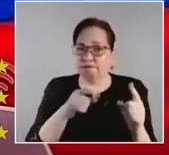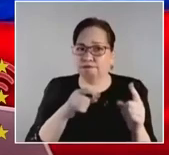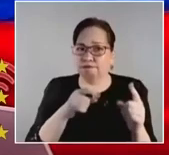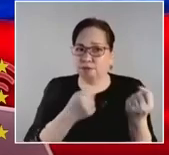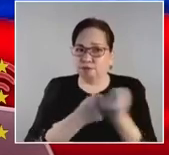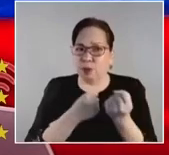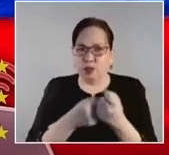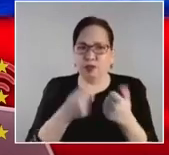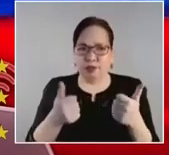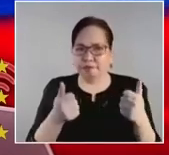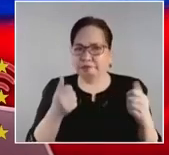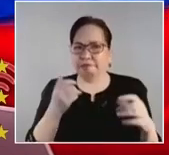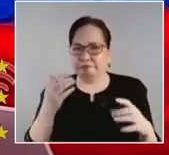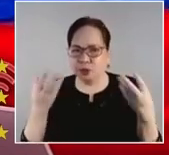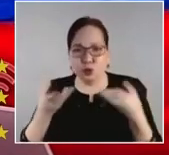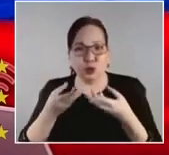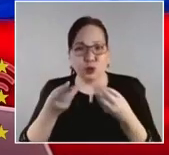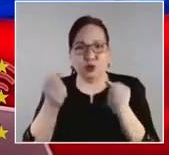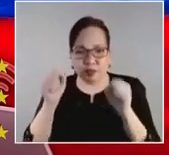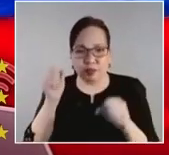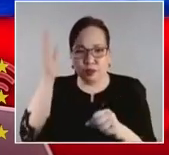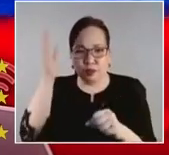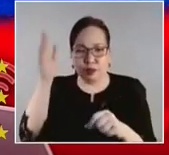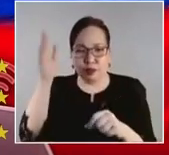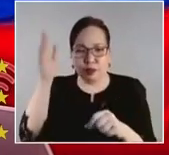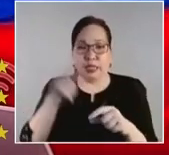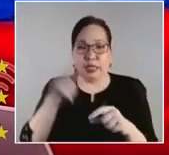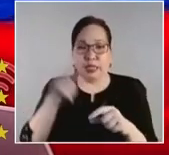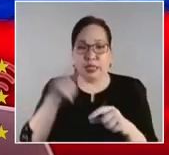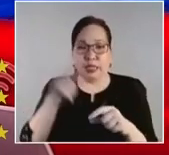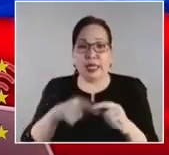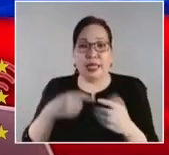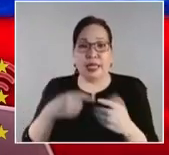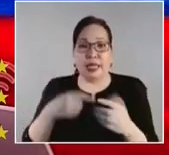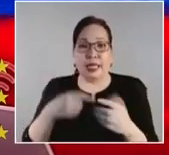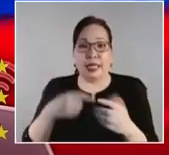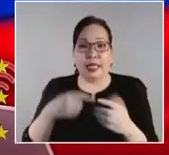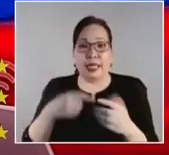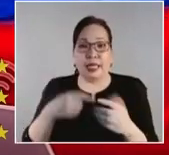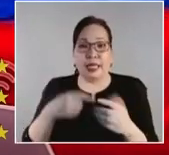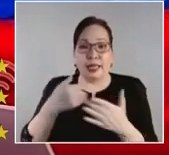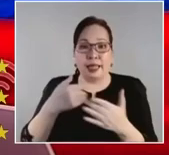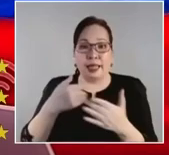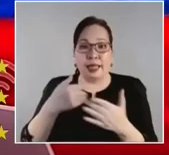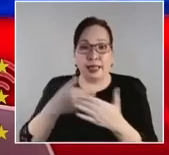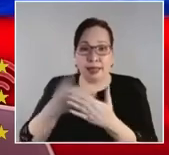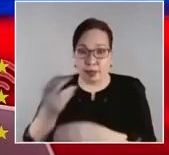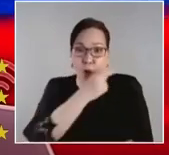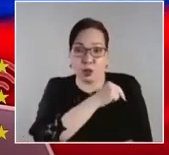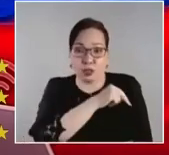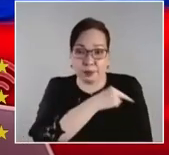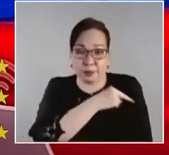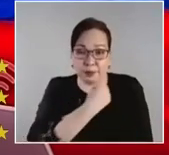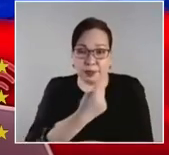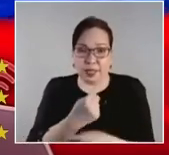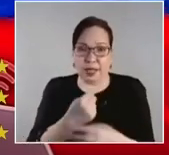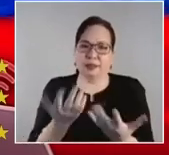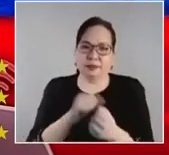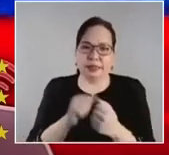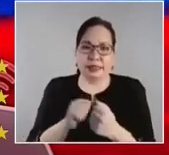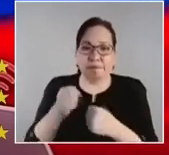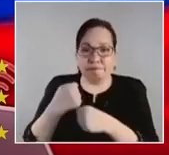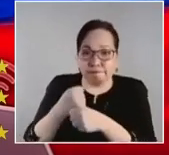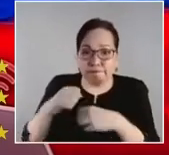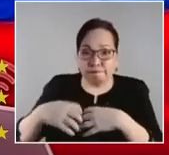infrastructure, alam niyo po, yung pagpapagawa ng hospital, isang component lang yan eh. You need to equip it, you need to have systems and procedures